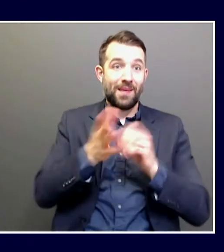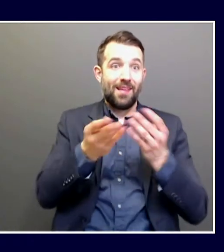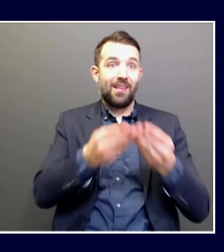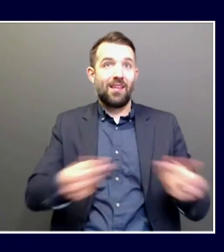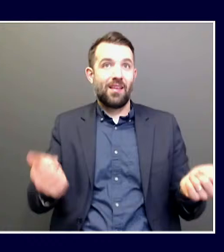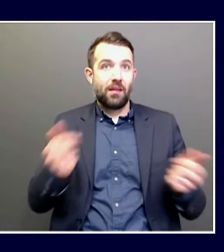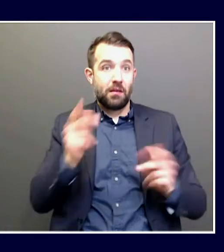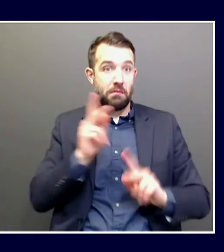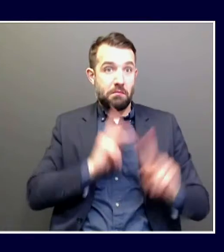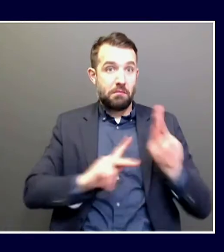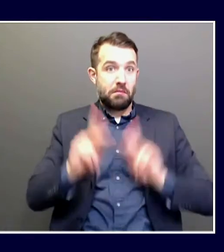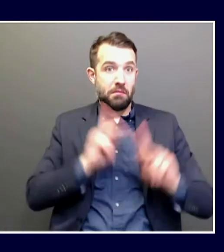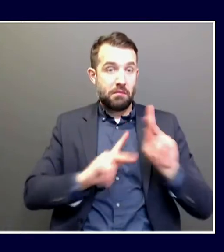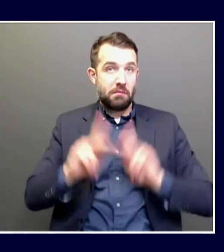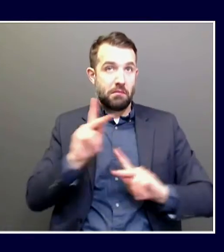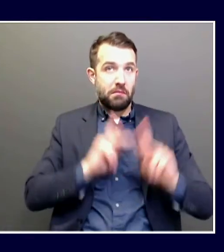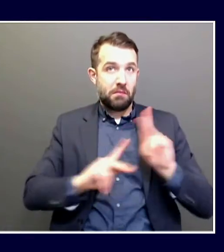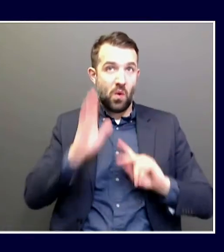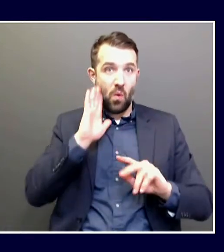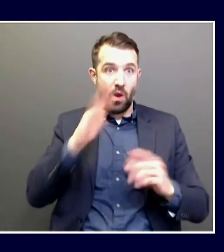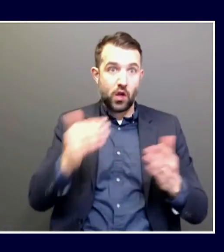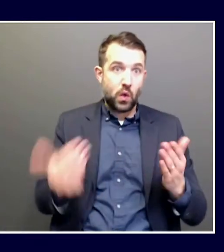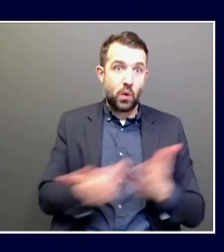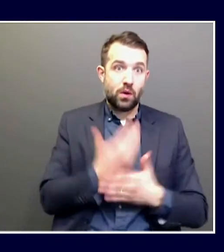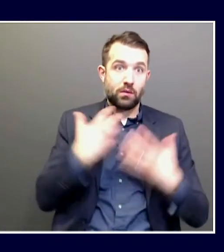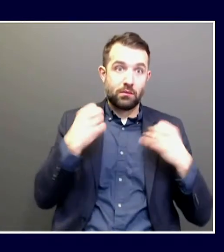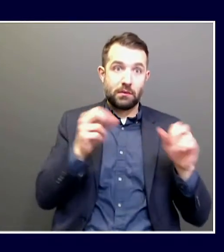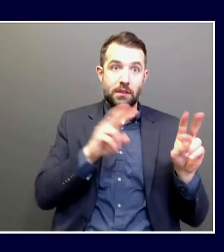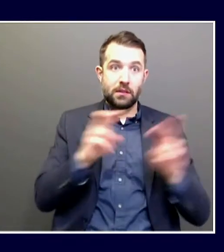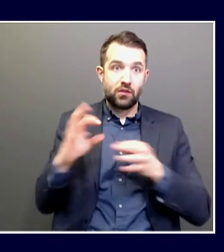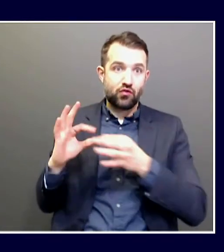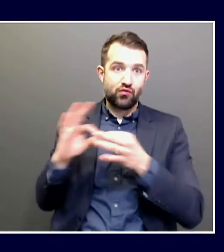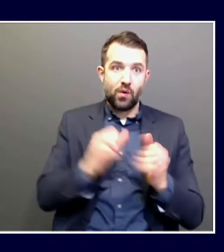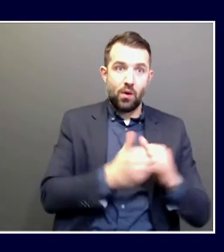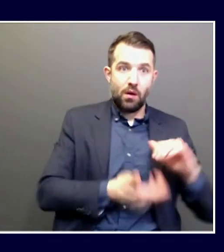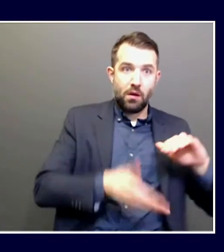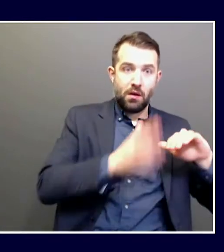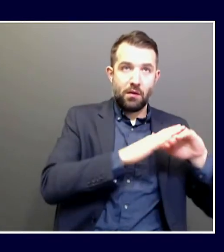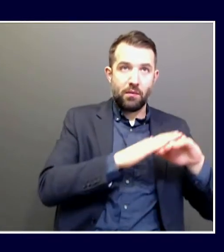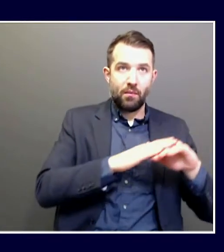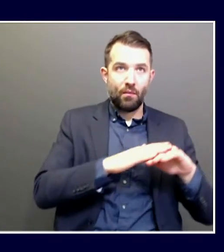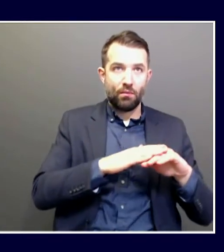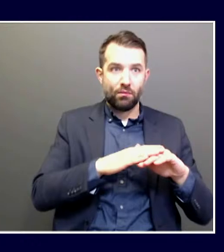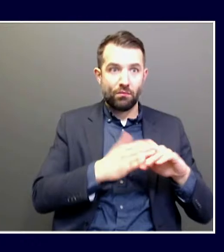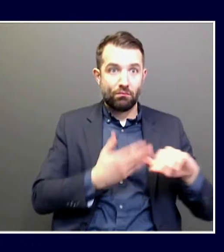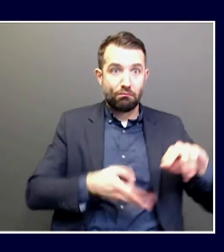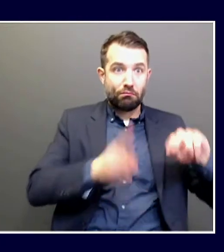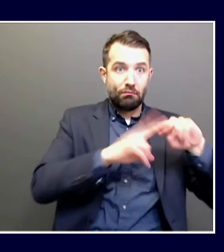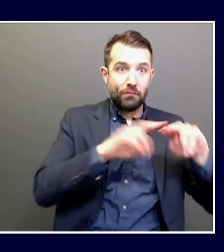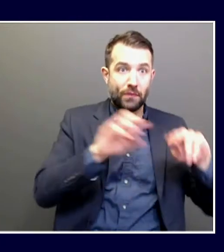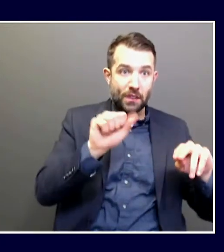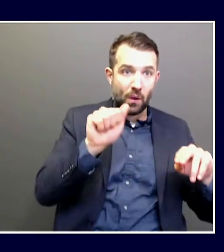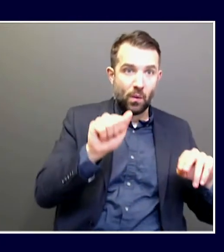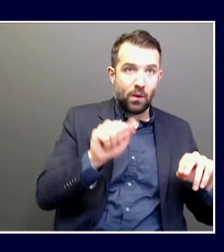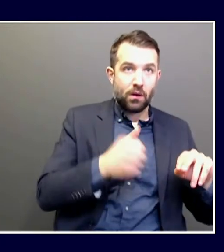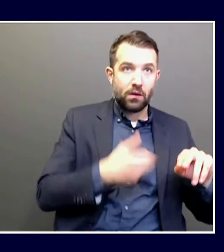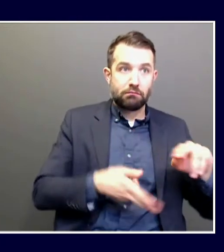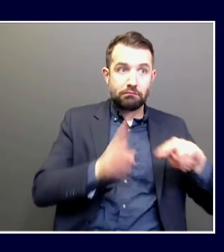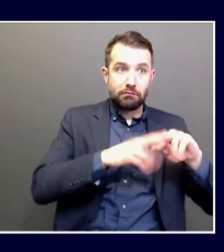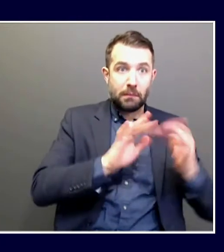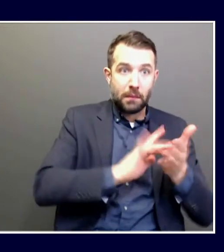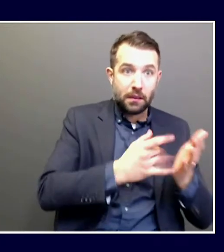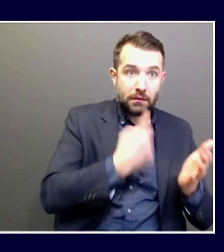threat? I'll begin by saying thank you for that question. We have, from the beginning of the pandemic, been